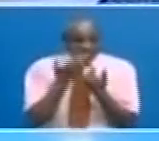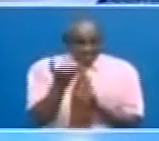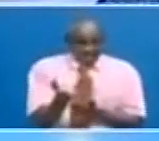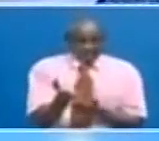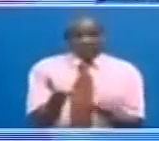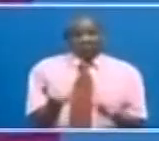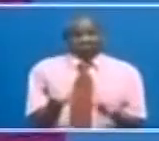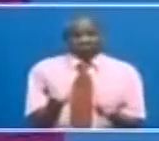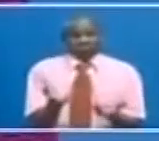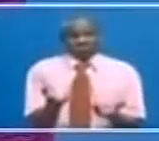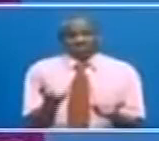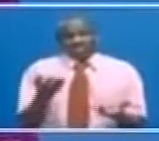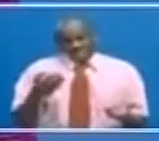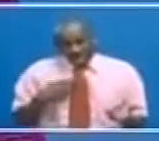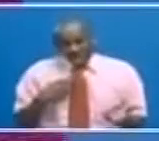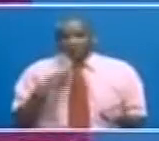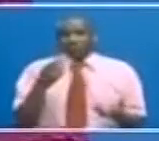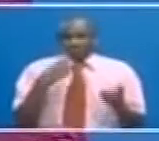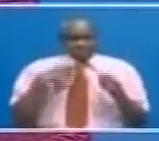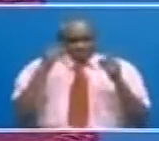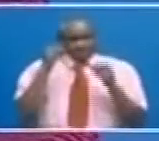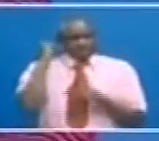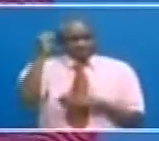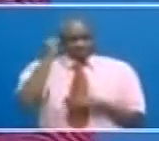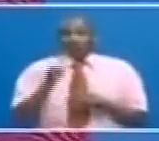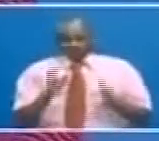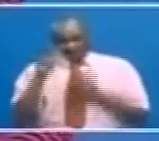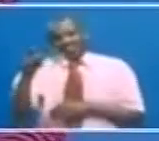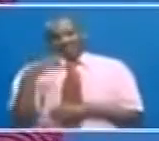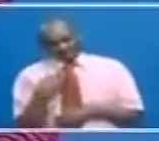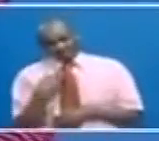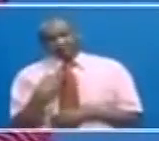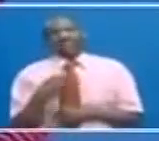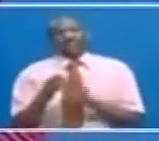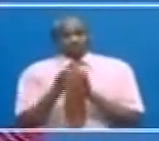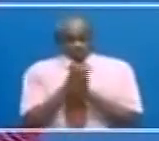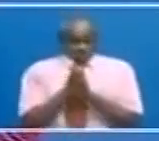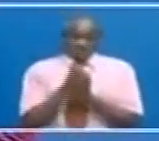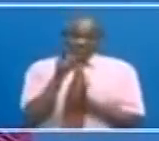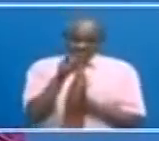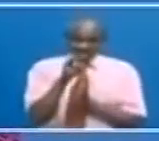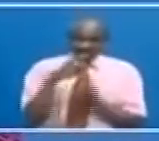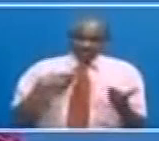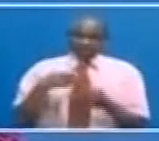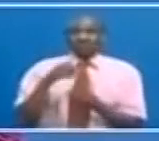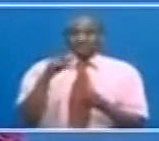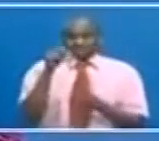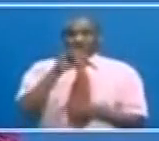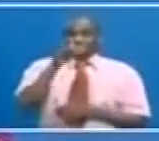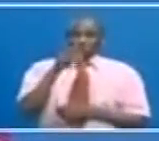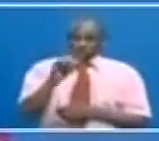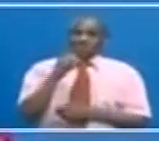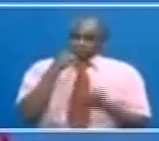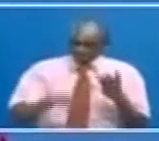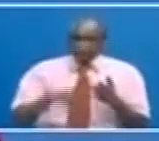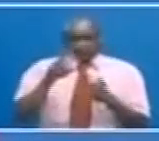a case that has now acquired a decidedly political dimension. KTN's Joe Aguirre reports on the saga, the politics, and the lady caught